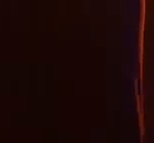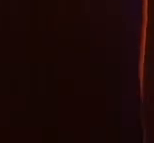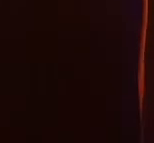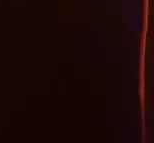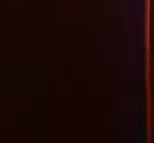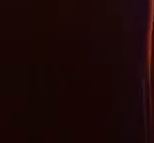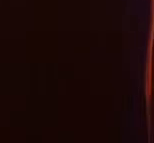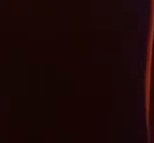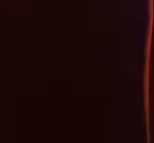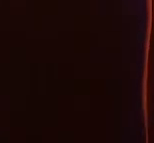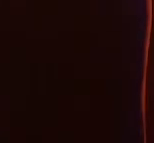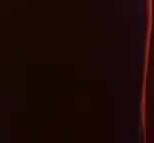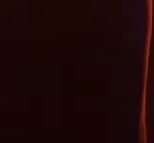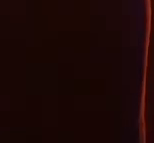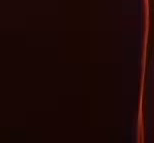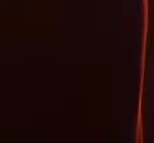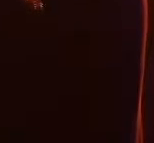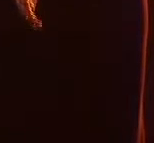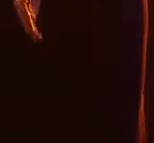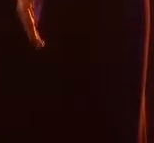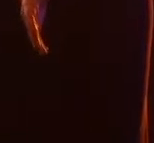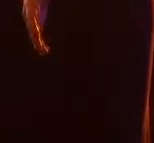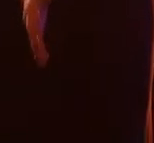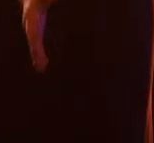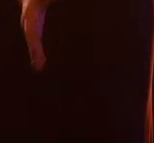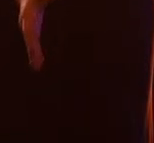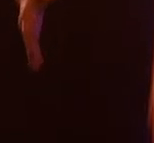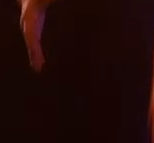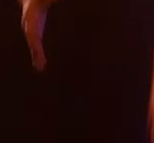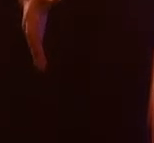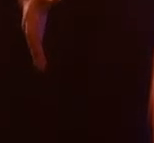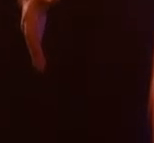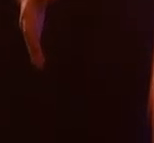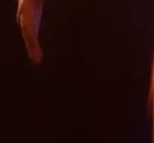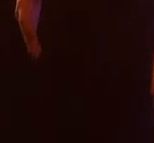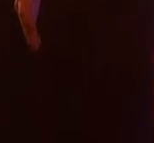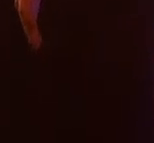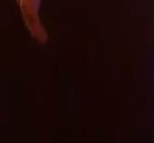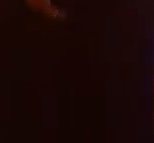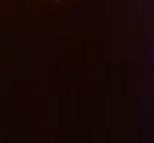my we to